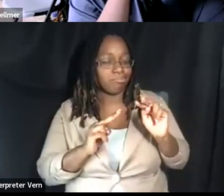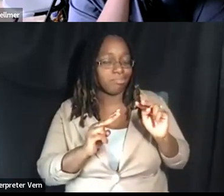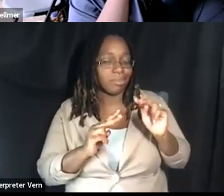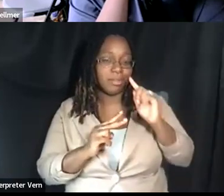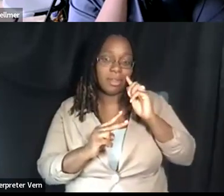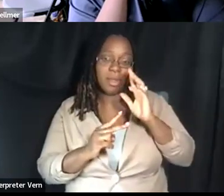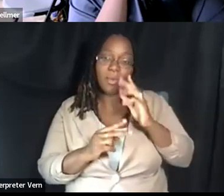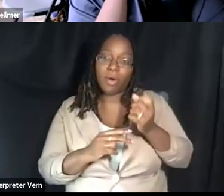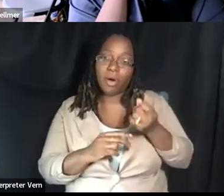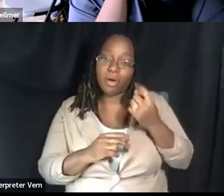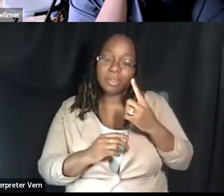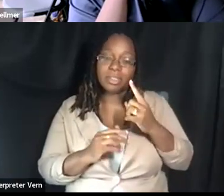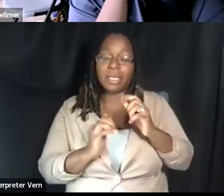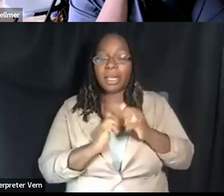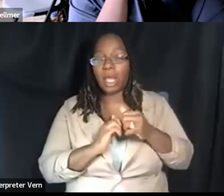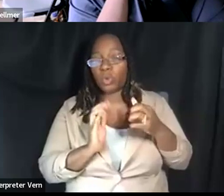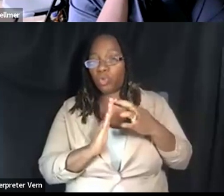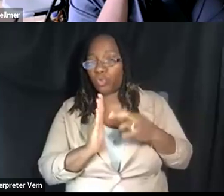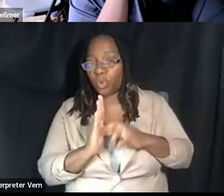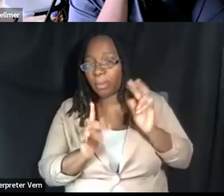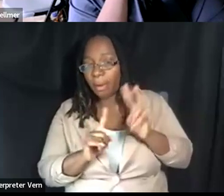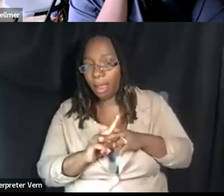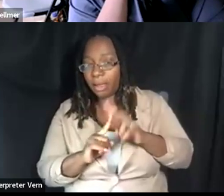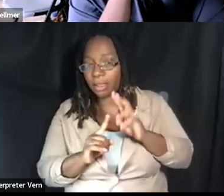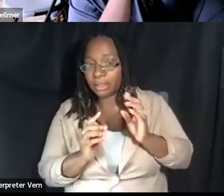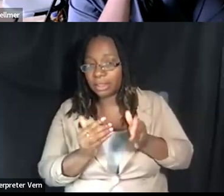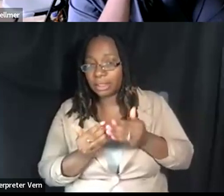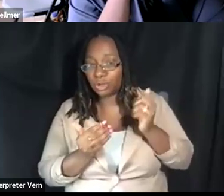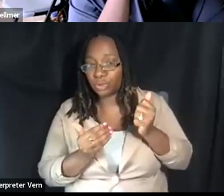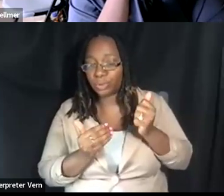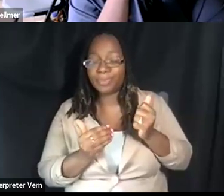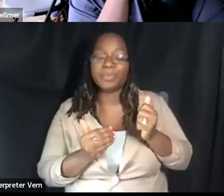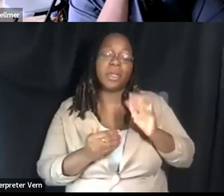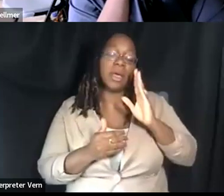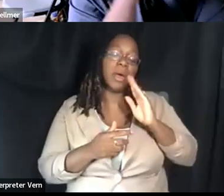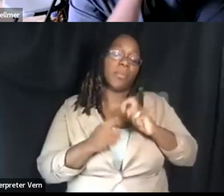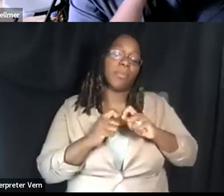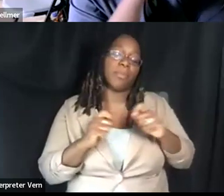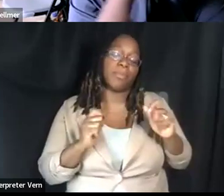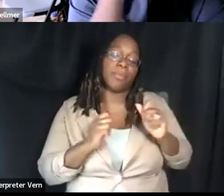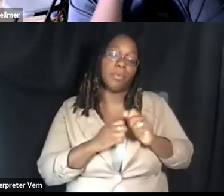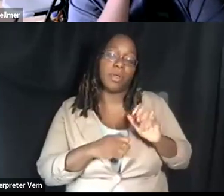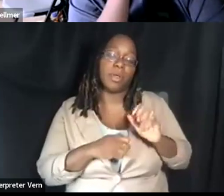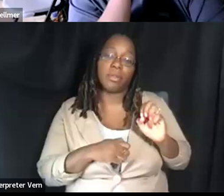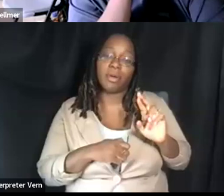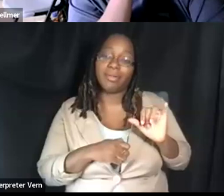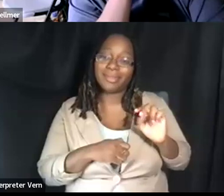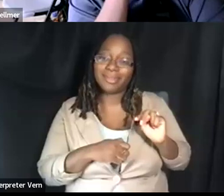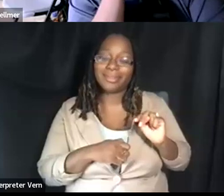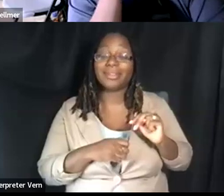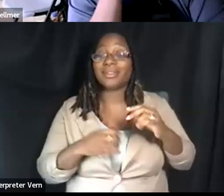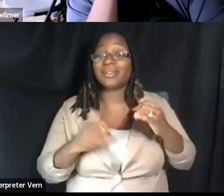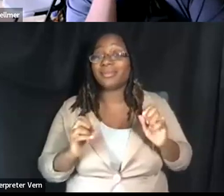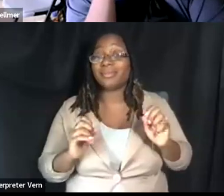the execution of this rule a lot easier. And then I'll end with what Aaron said, which was, this is an opportunity to